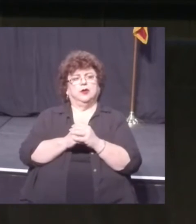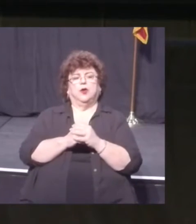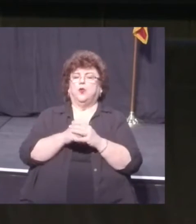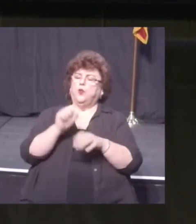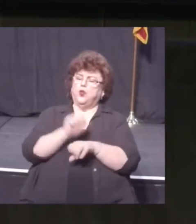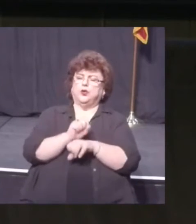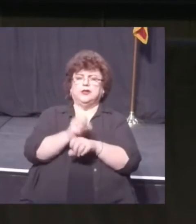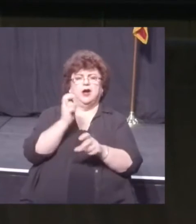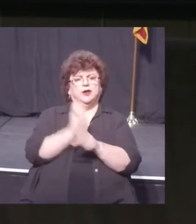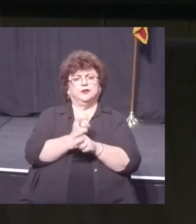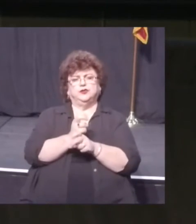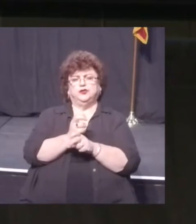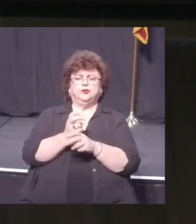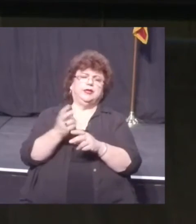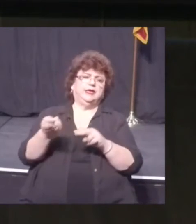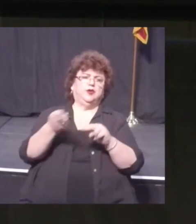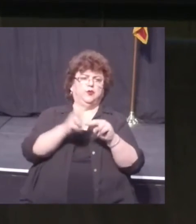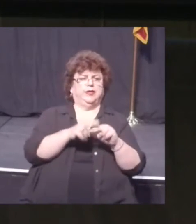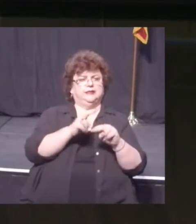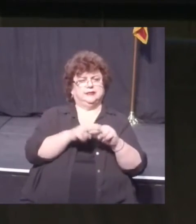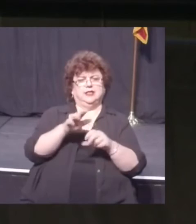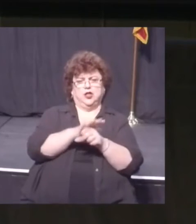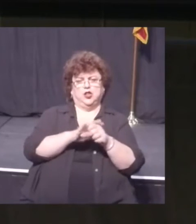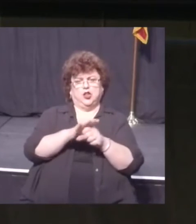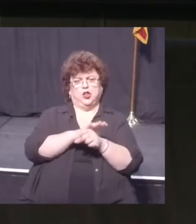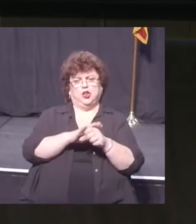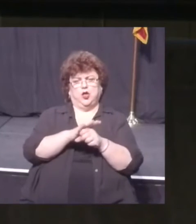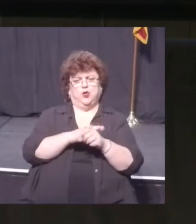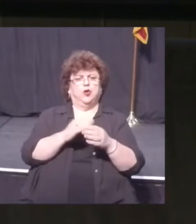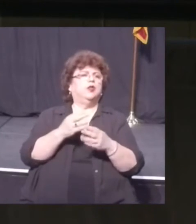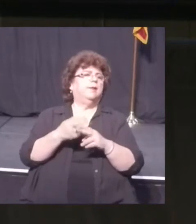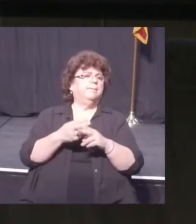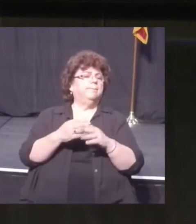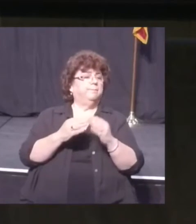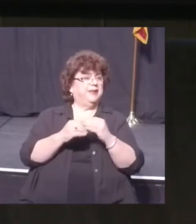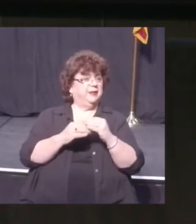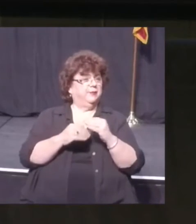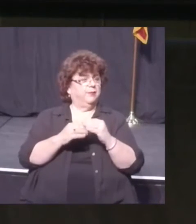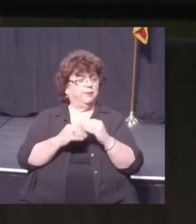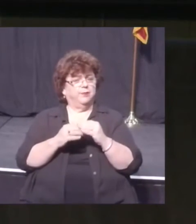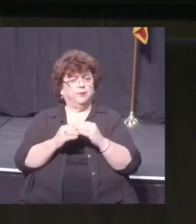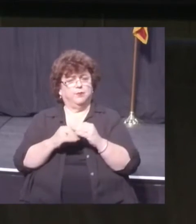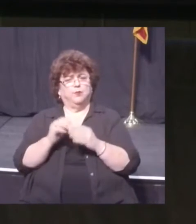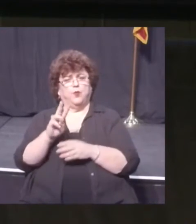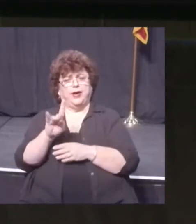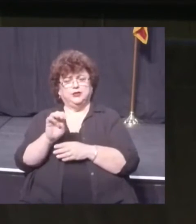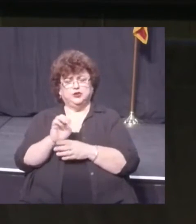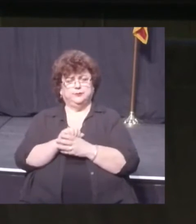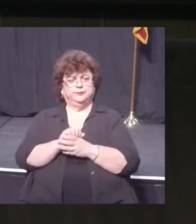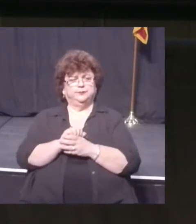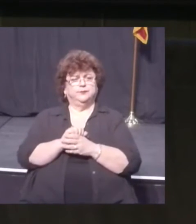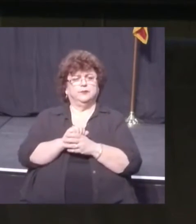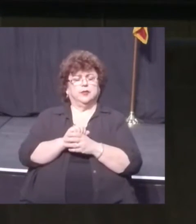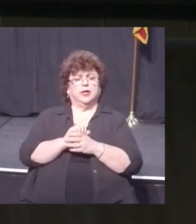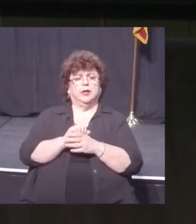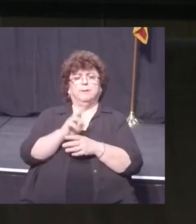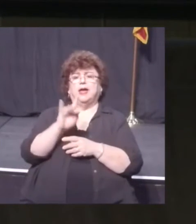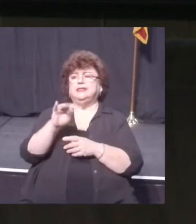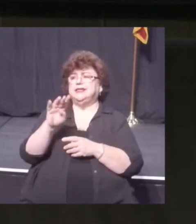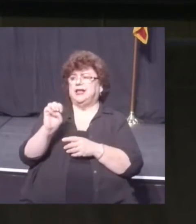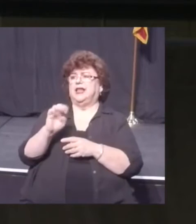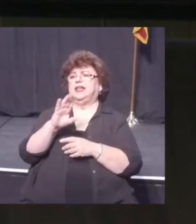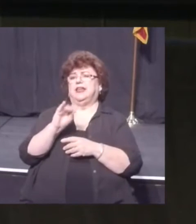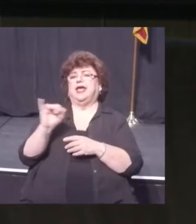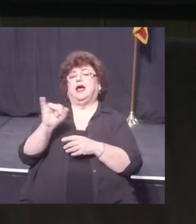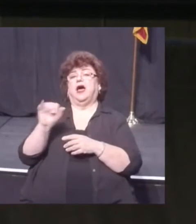wage. Maricela isn't as famous as some of her fellow Spartans, not yet, but she, like the